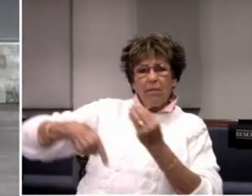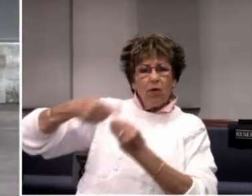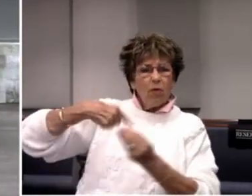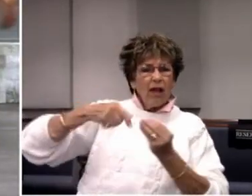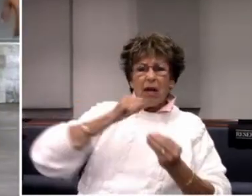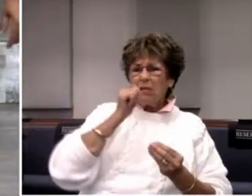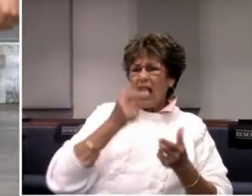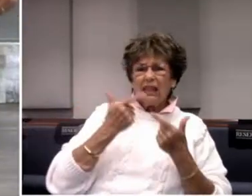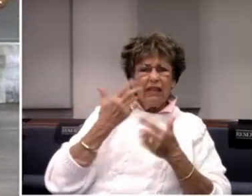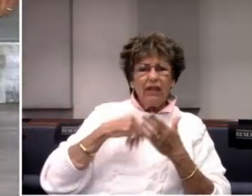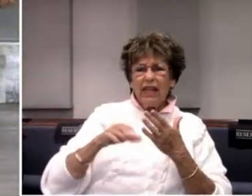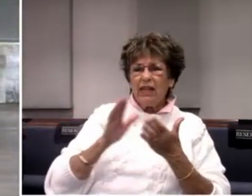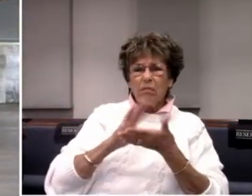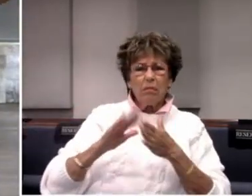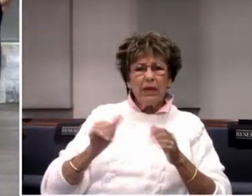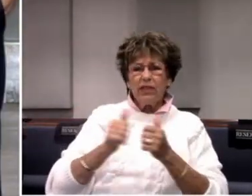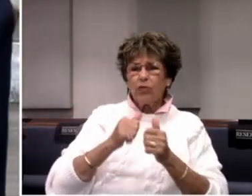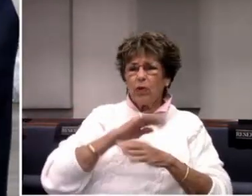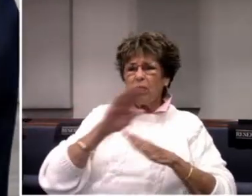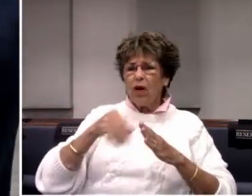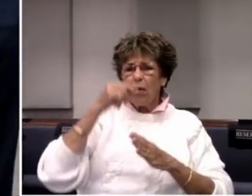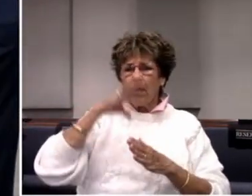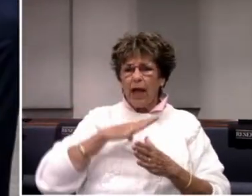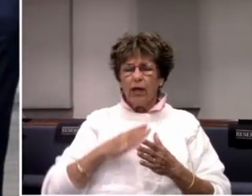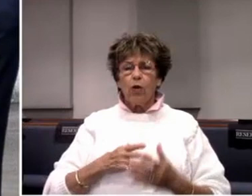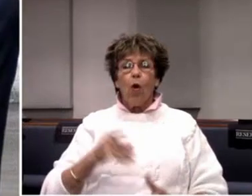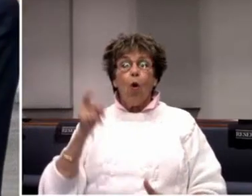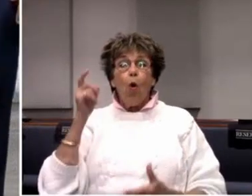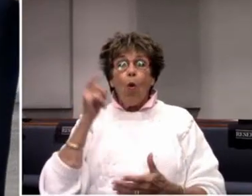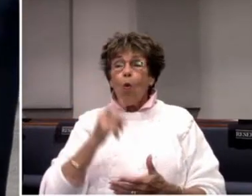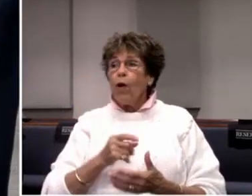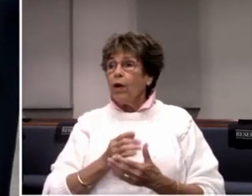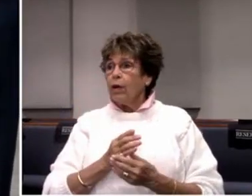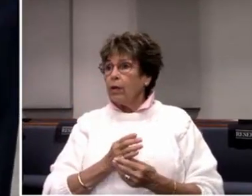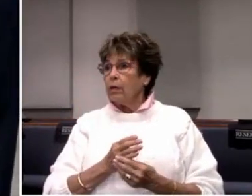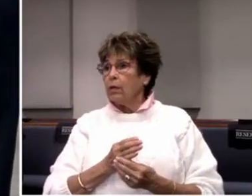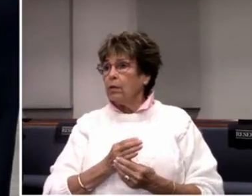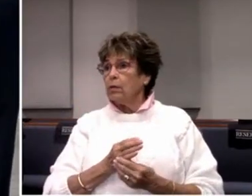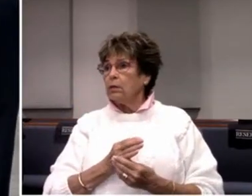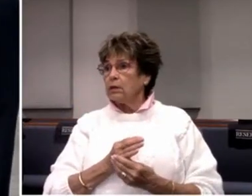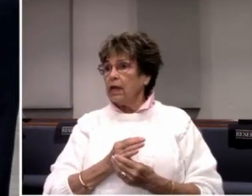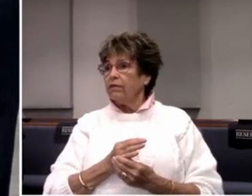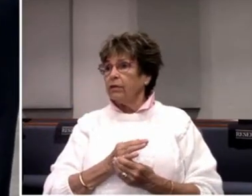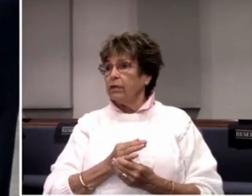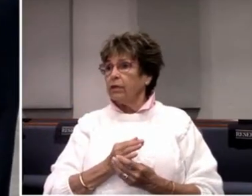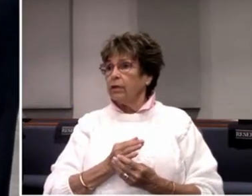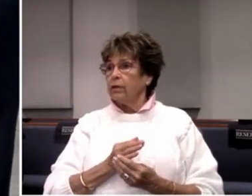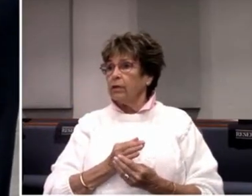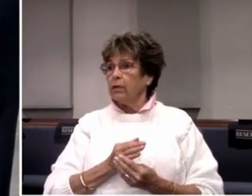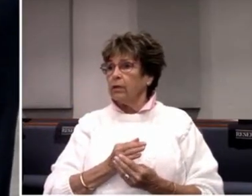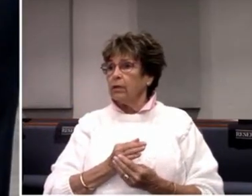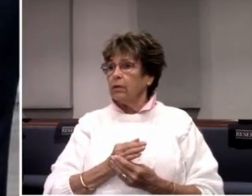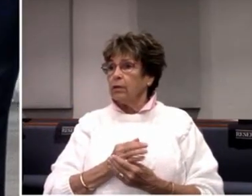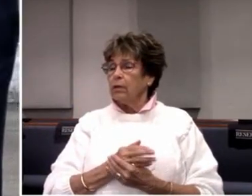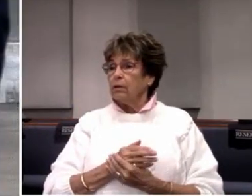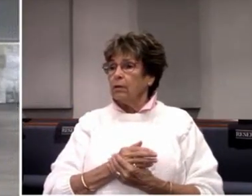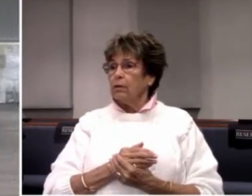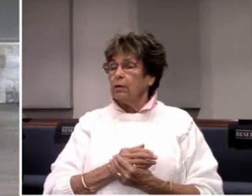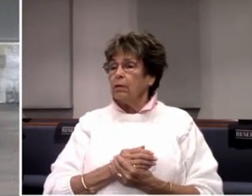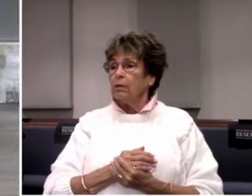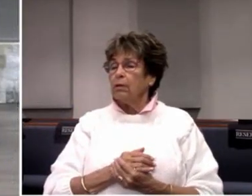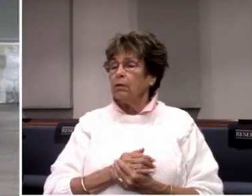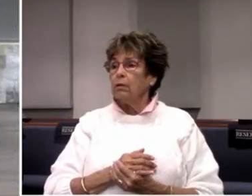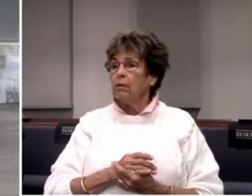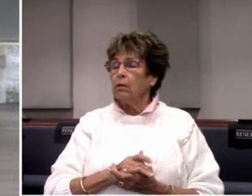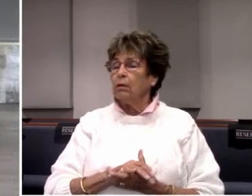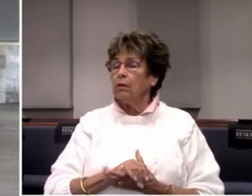men. And by the way, what should be the goal of every Christian toward all men? That they get saved, the gospel,